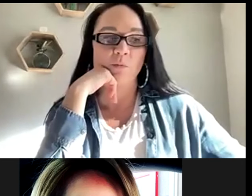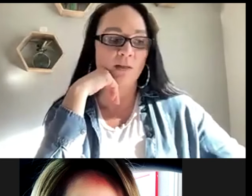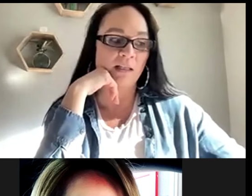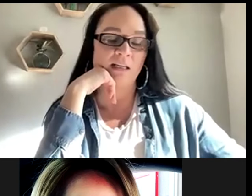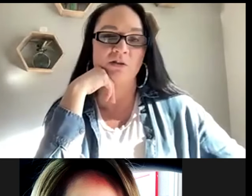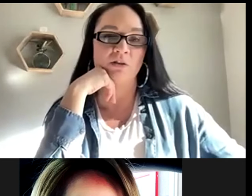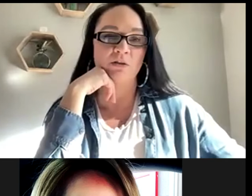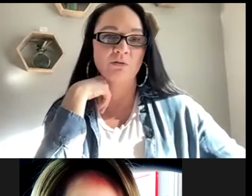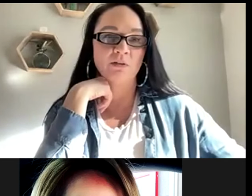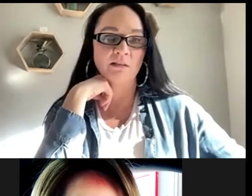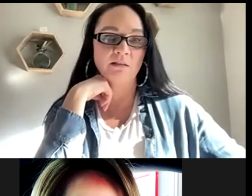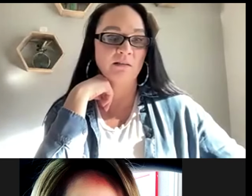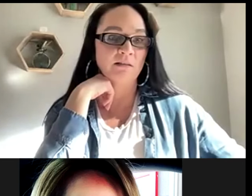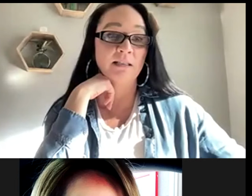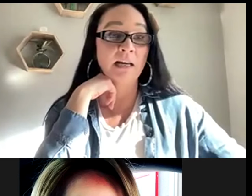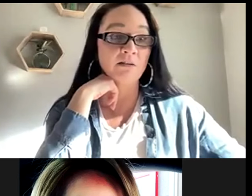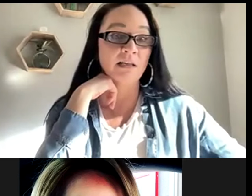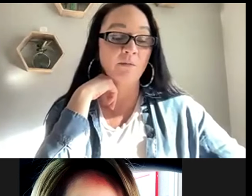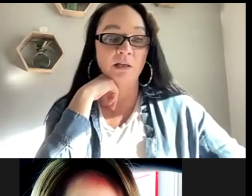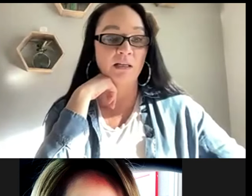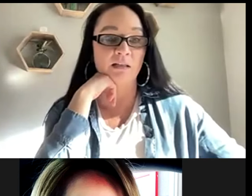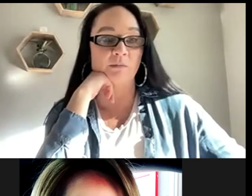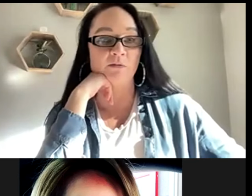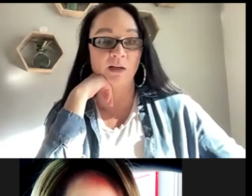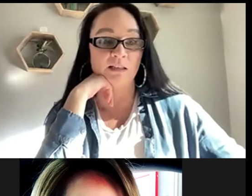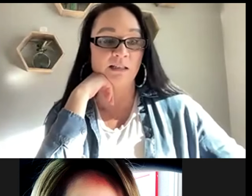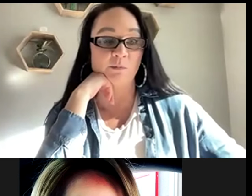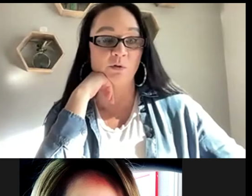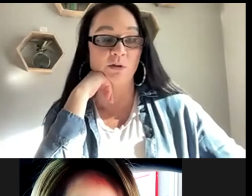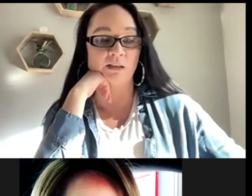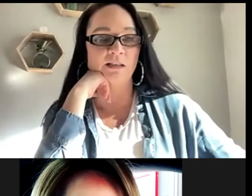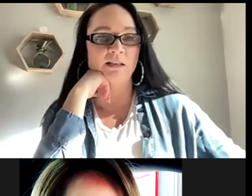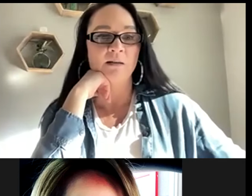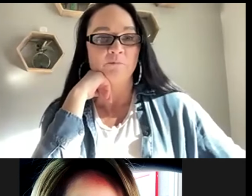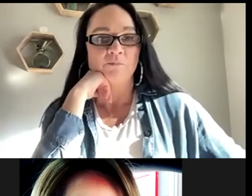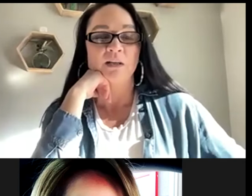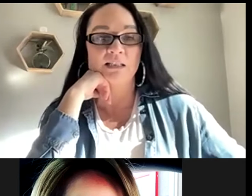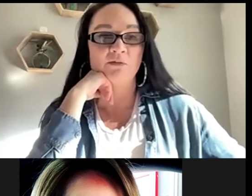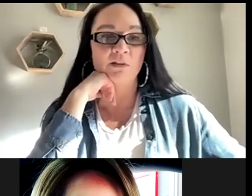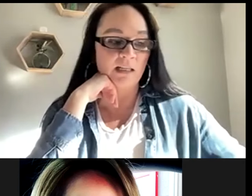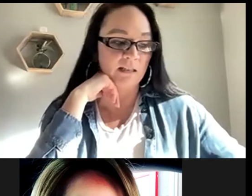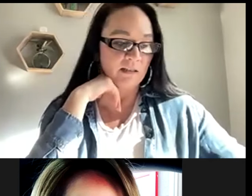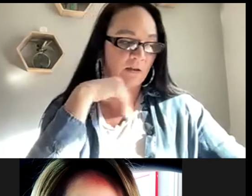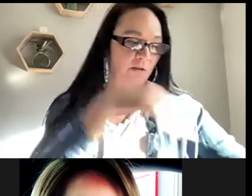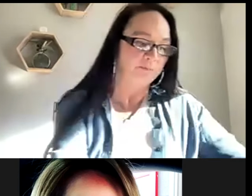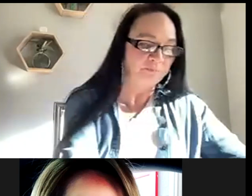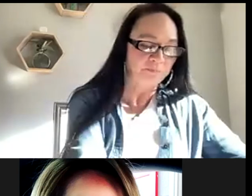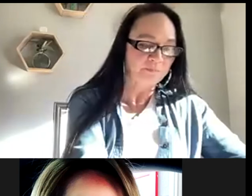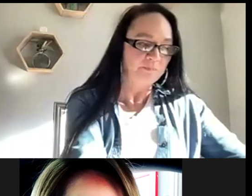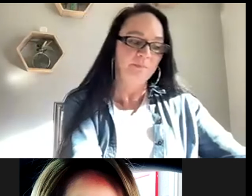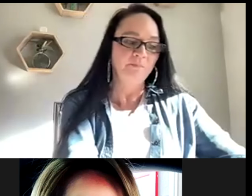or mobility issues and stairs not being my friend anymore, and like different things.